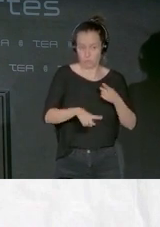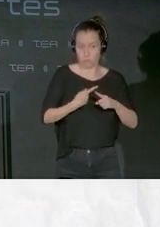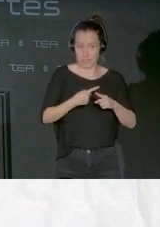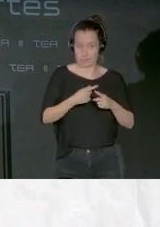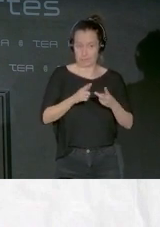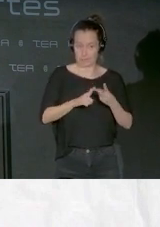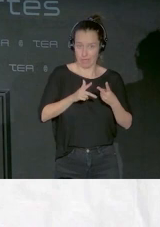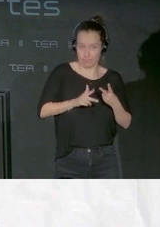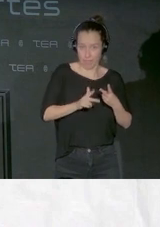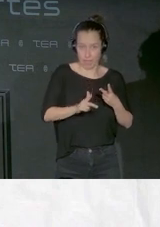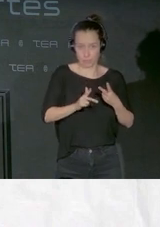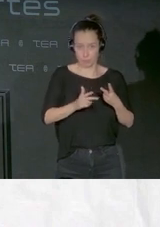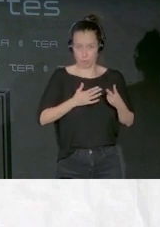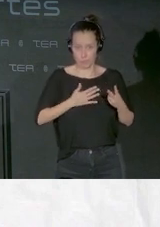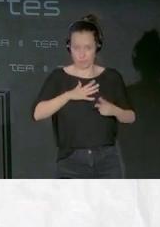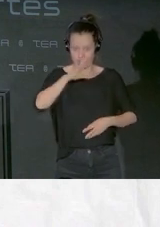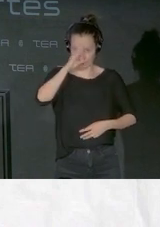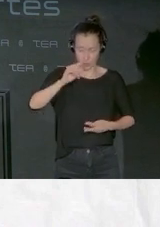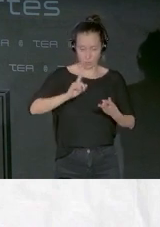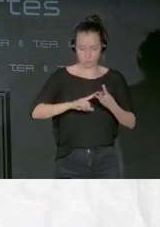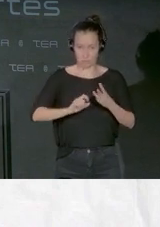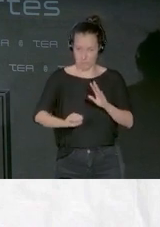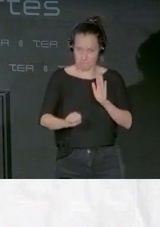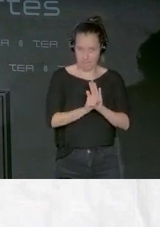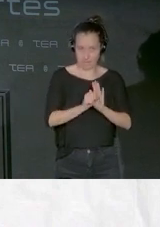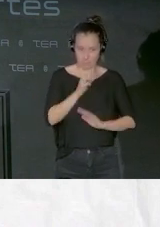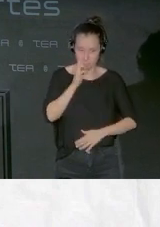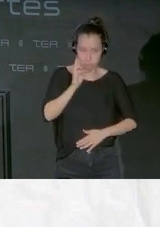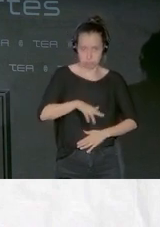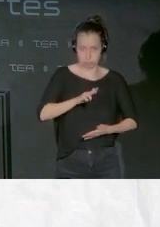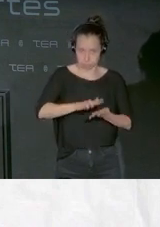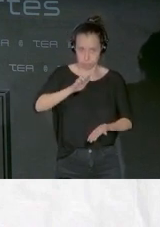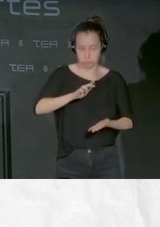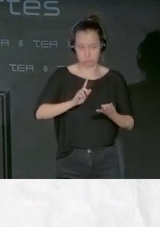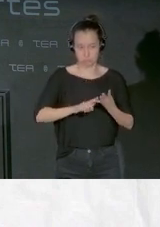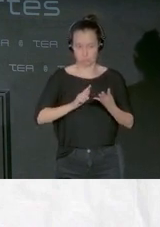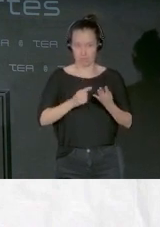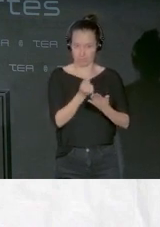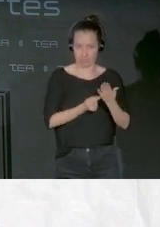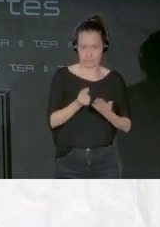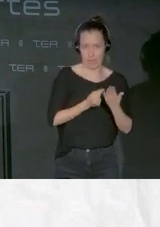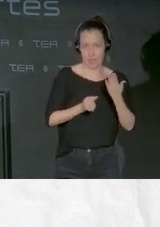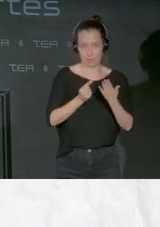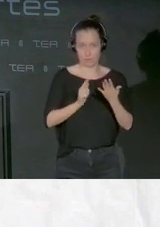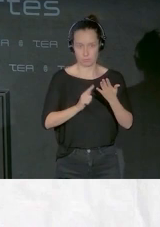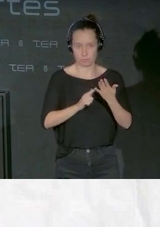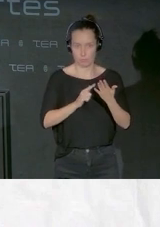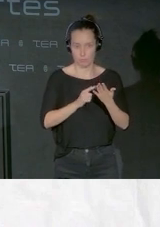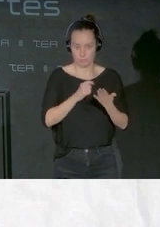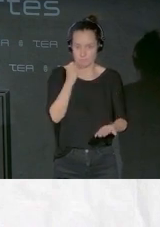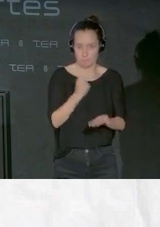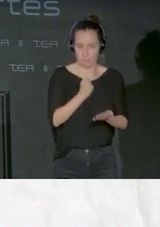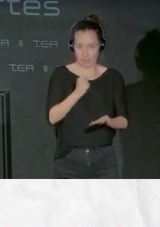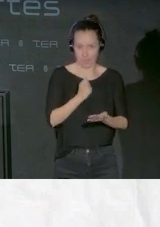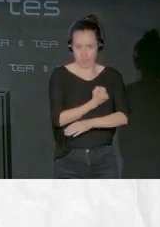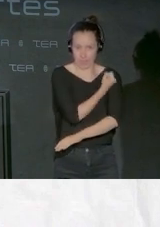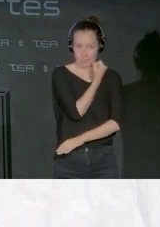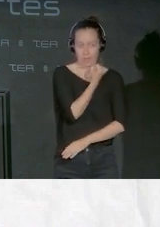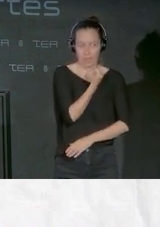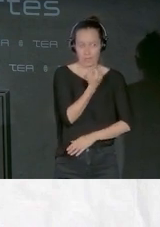intellectual property rights that may be encapsulated within a game. I'll show you a bit of an overview afterwards. When you look